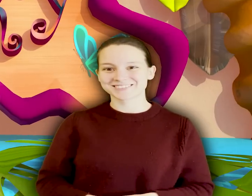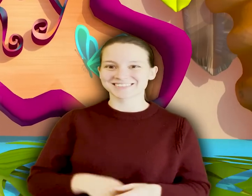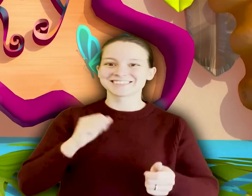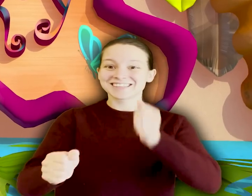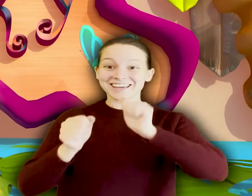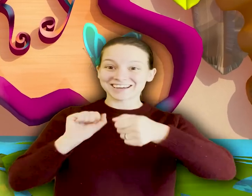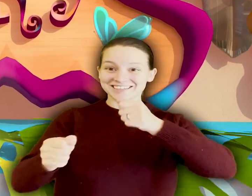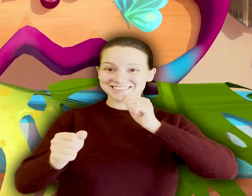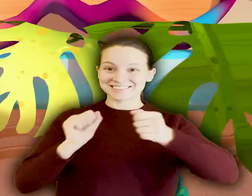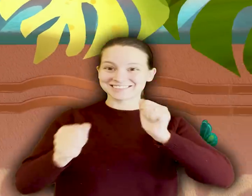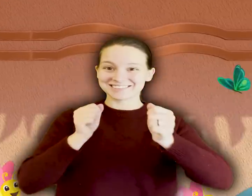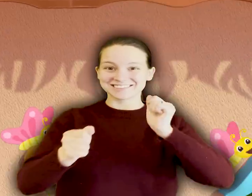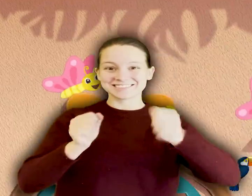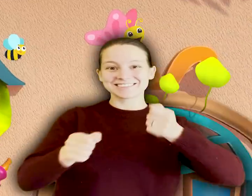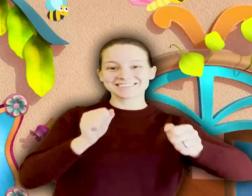IU